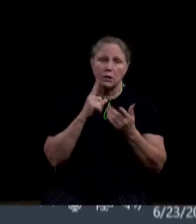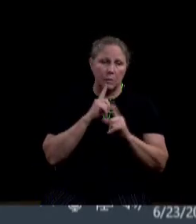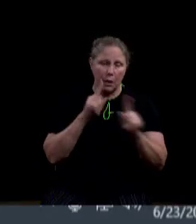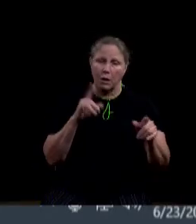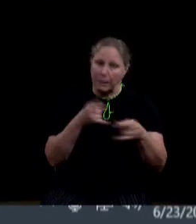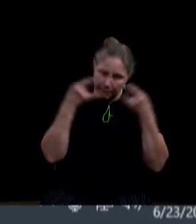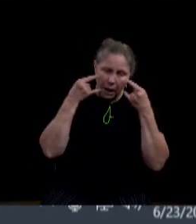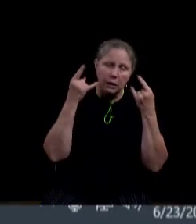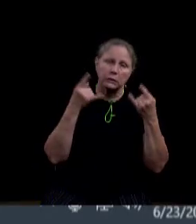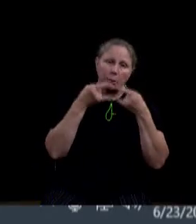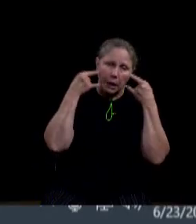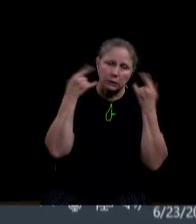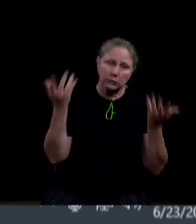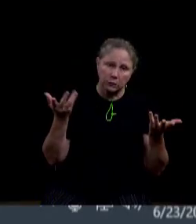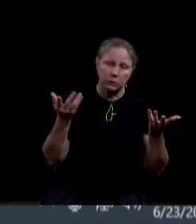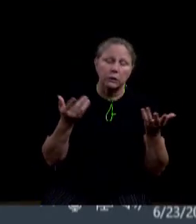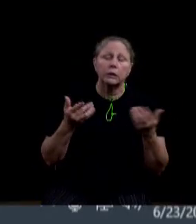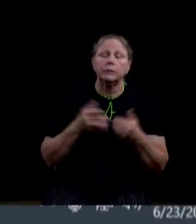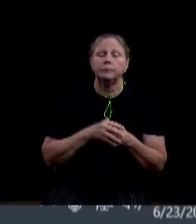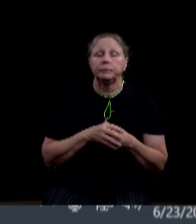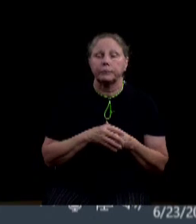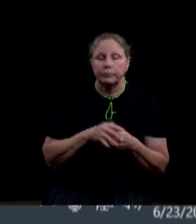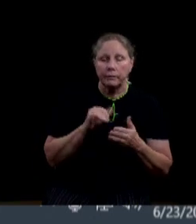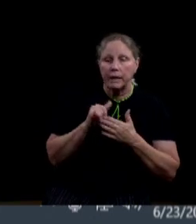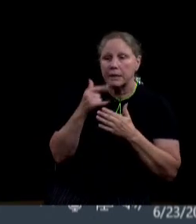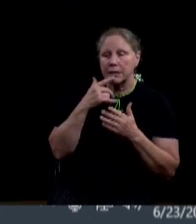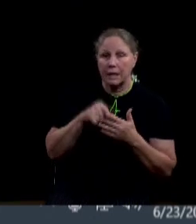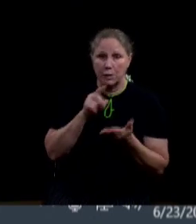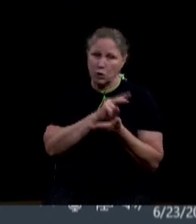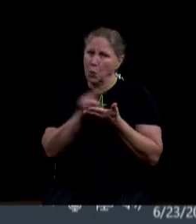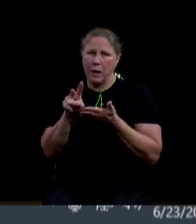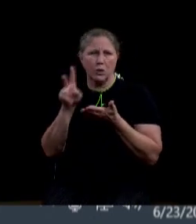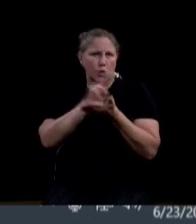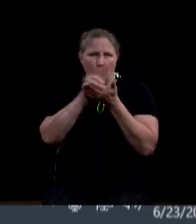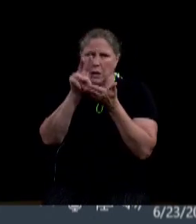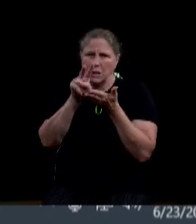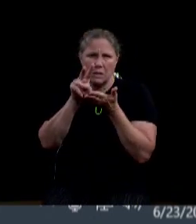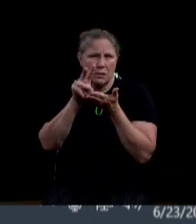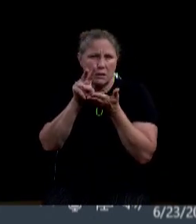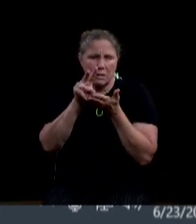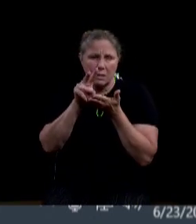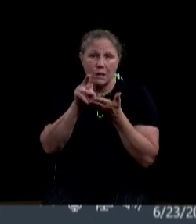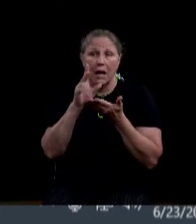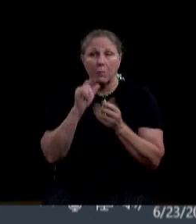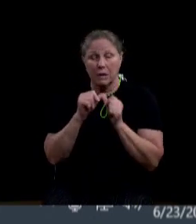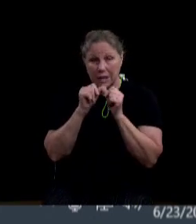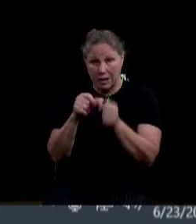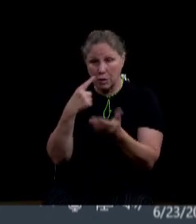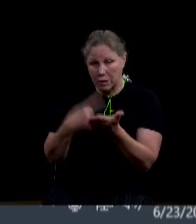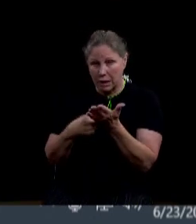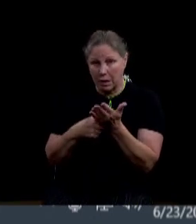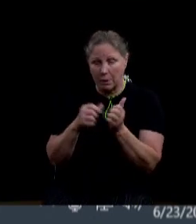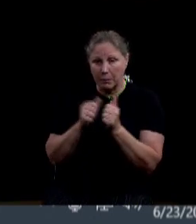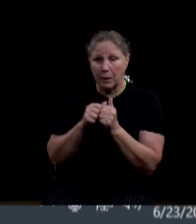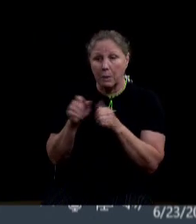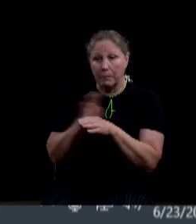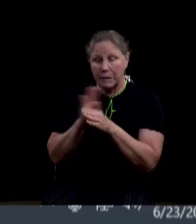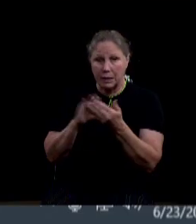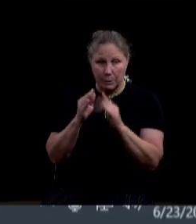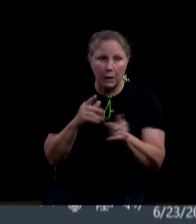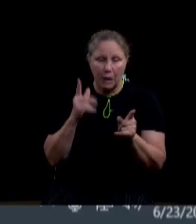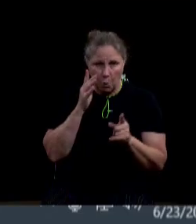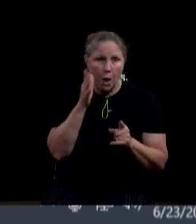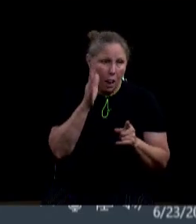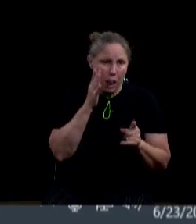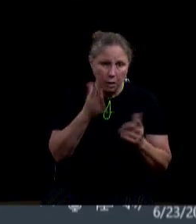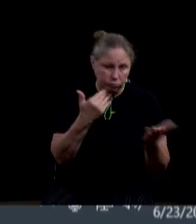said, this is a 2-week deal. I'd like to continue the discussion with the business community, as I will, as Mayor Pro Tem